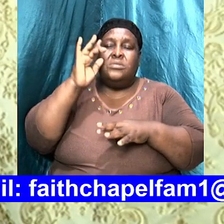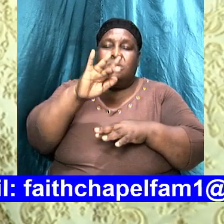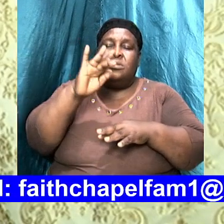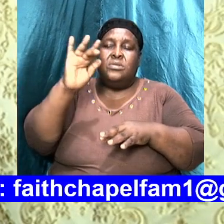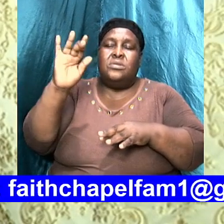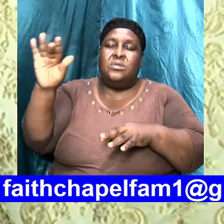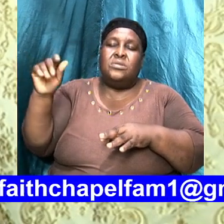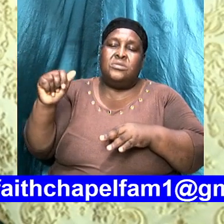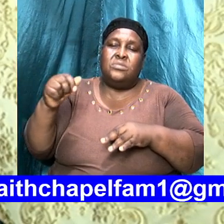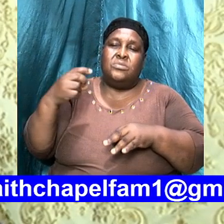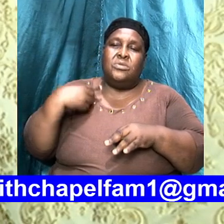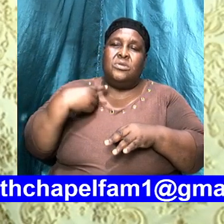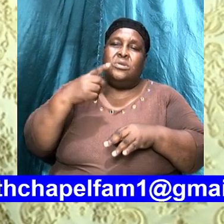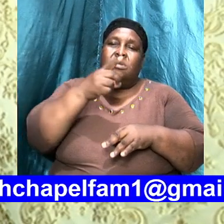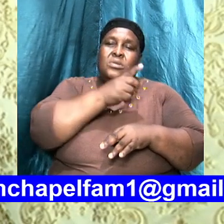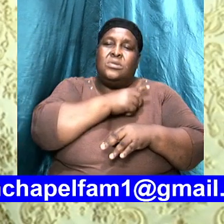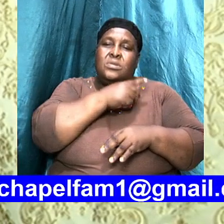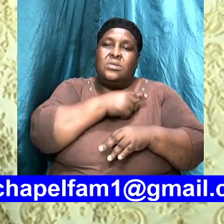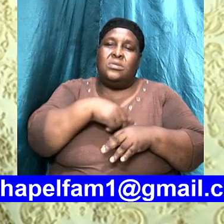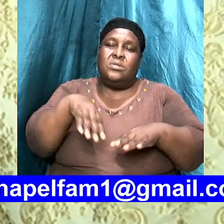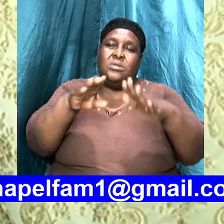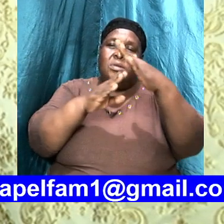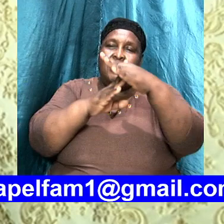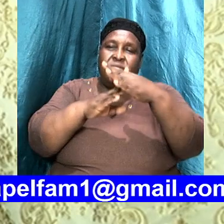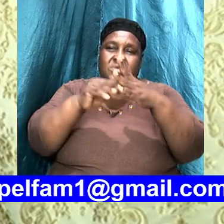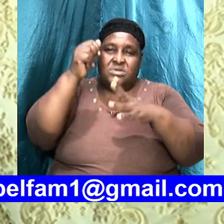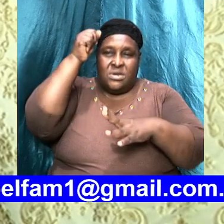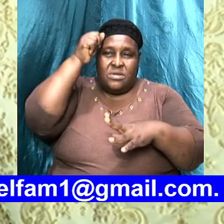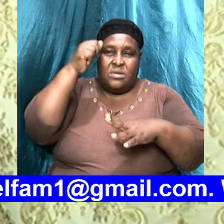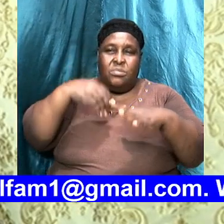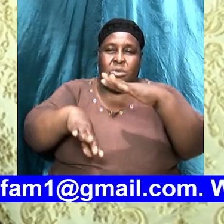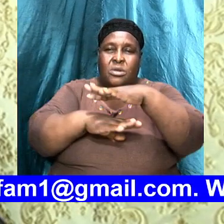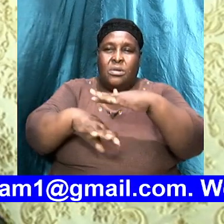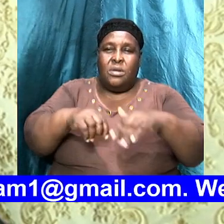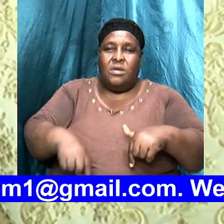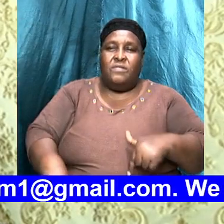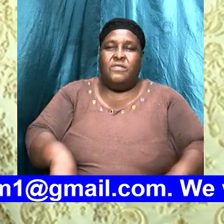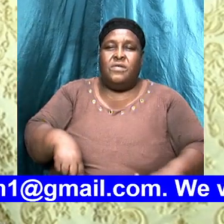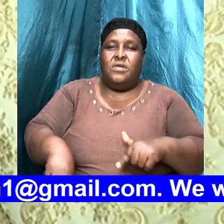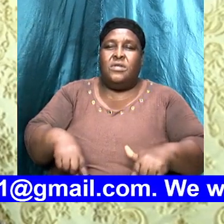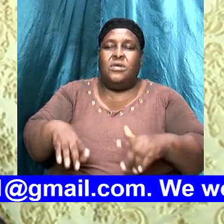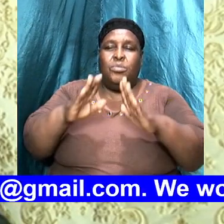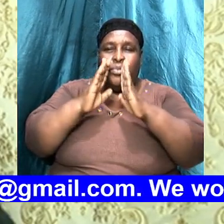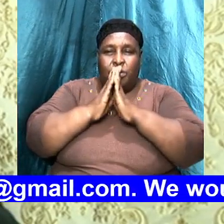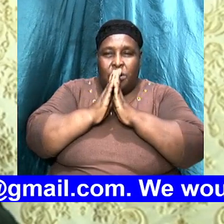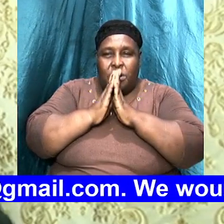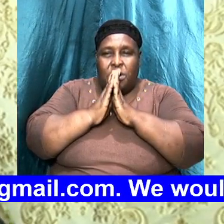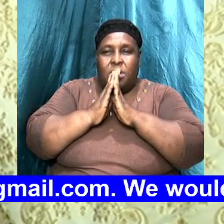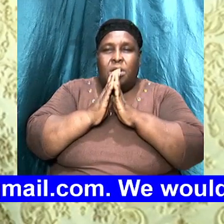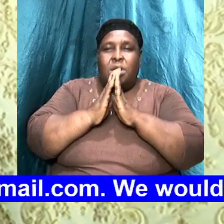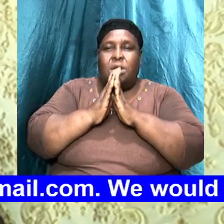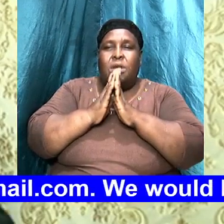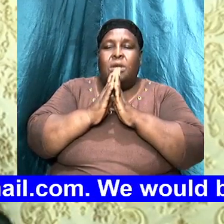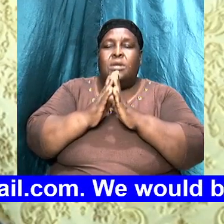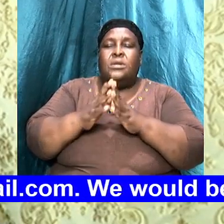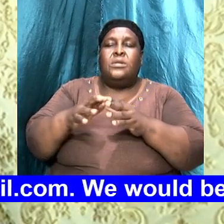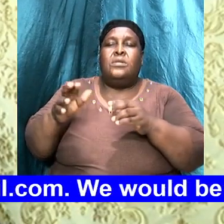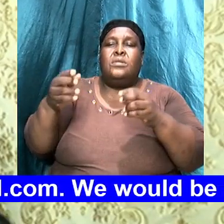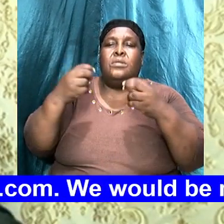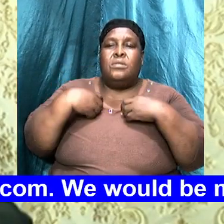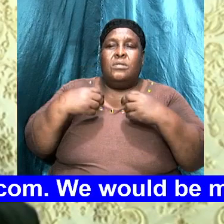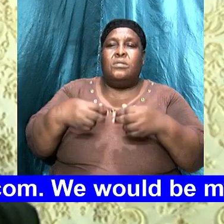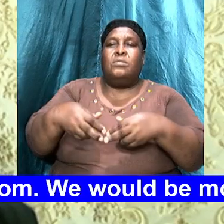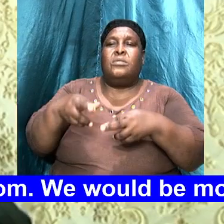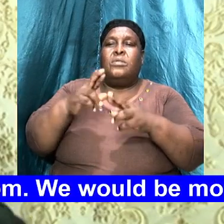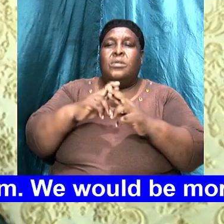the crown of his head right now to the sole of his feet mighty God oh God we pray that you will cause him to recover God from this